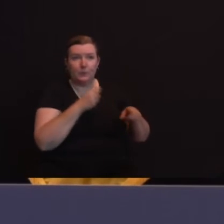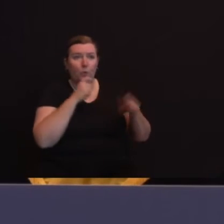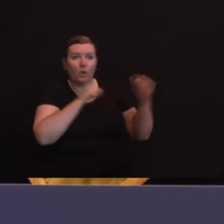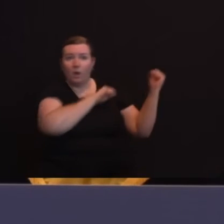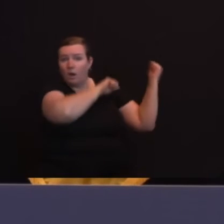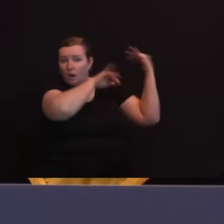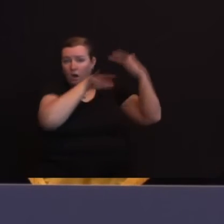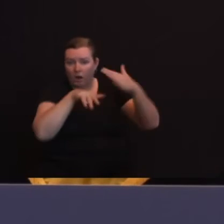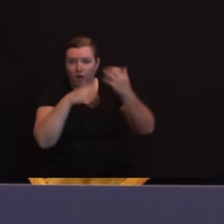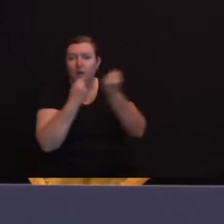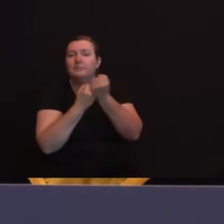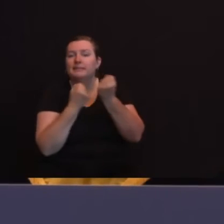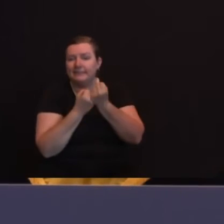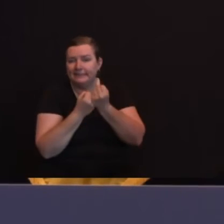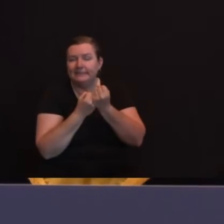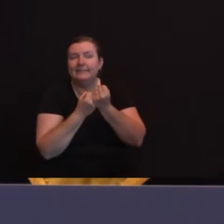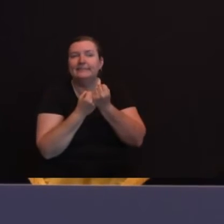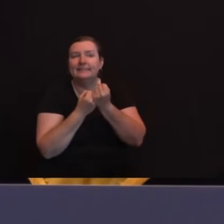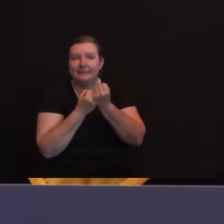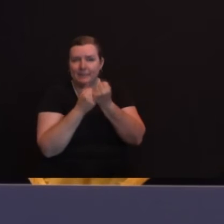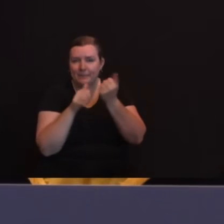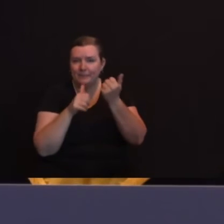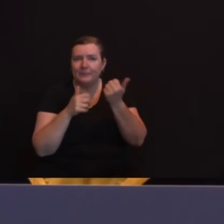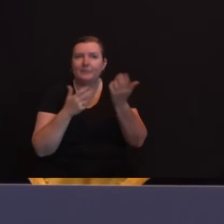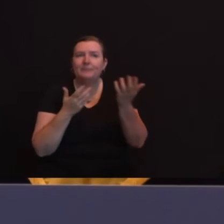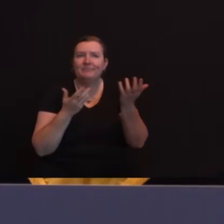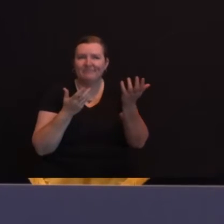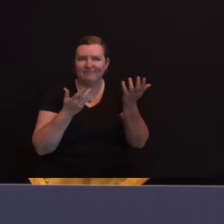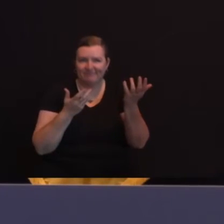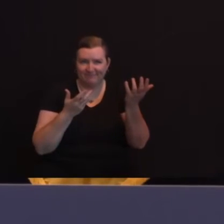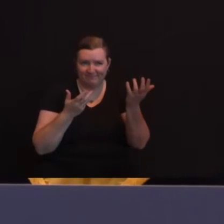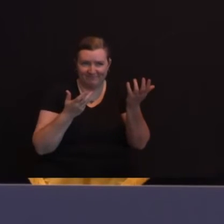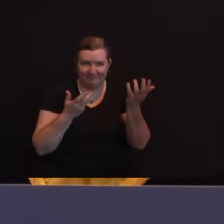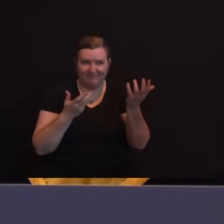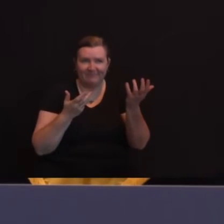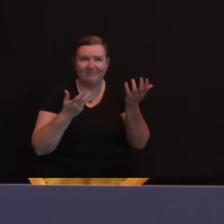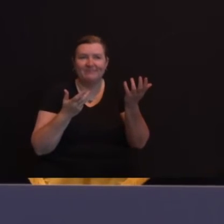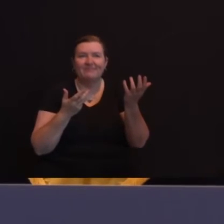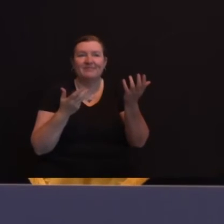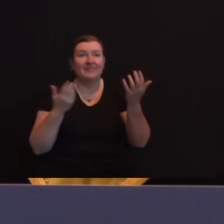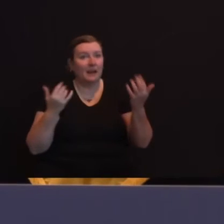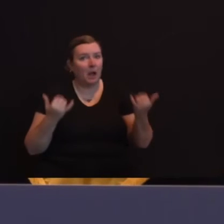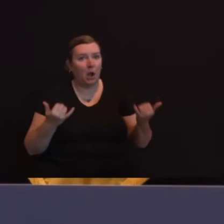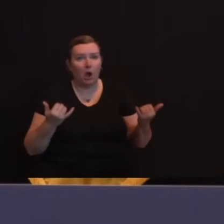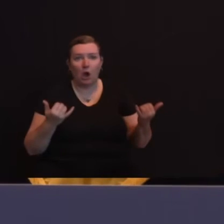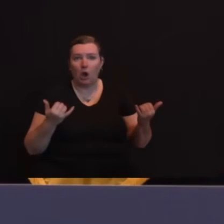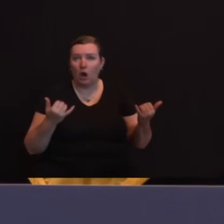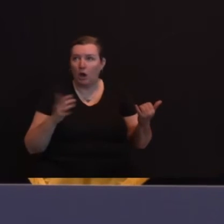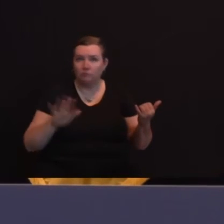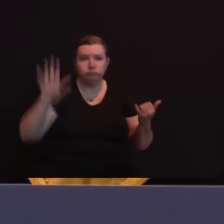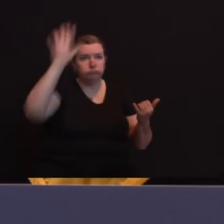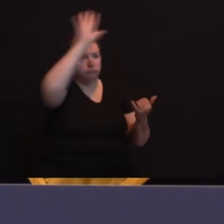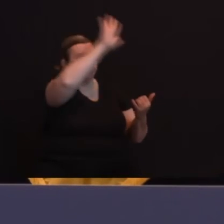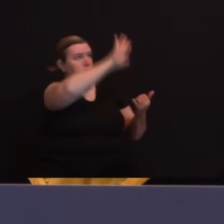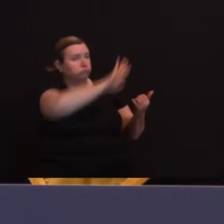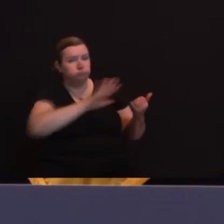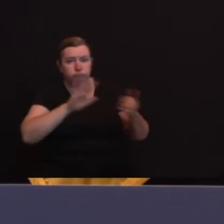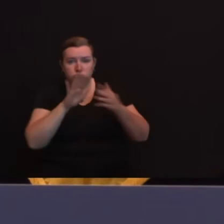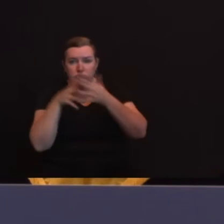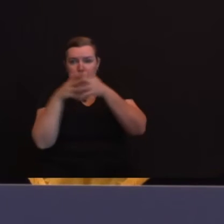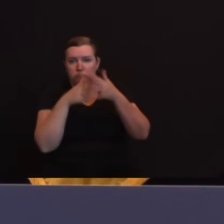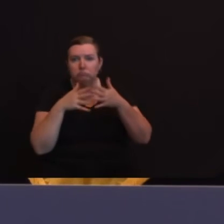that point had a surplus of healthcare workers, and that's not the case. I mean, you look at these maps today, and everyone is on